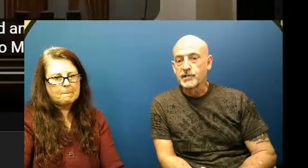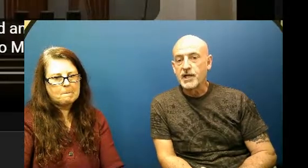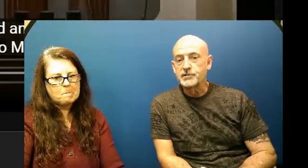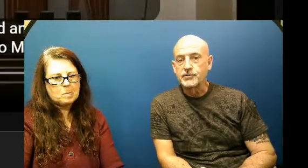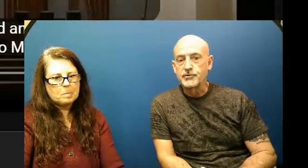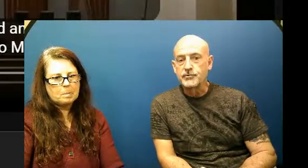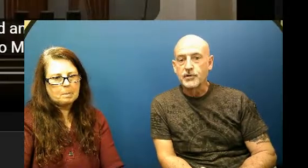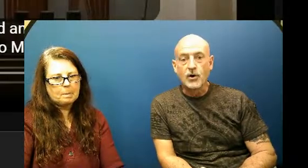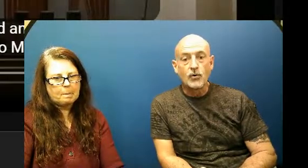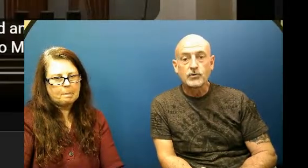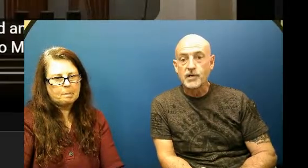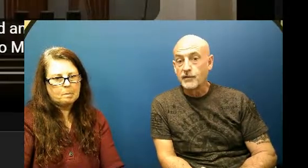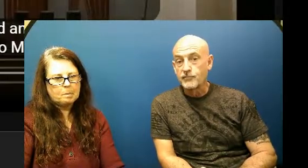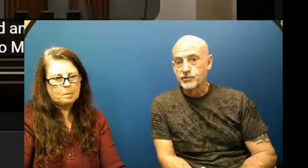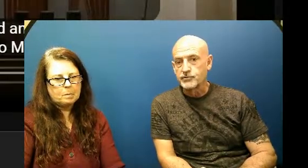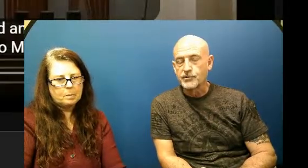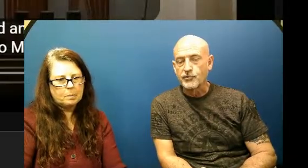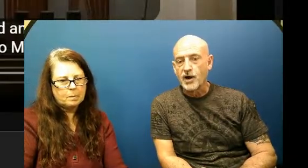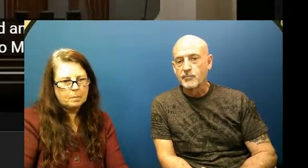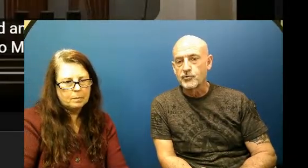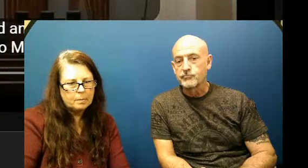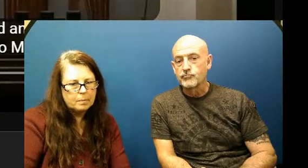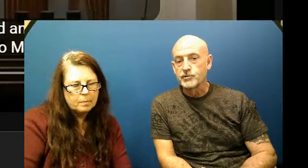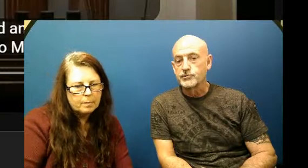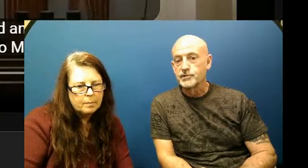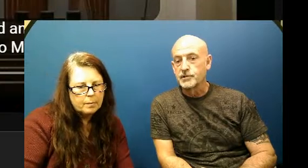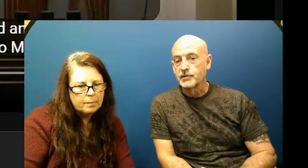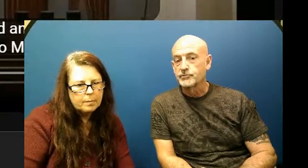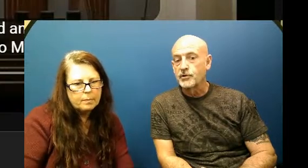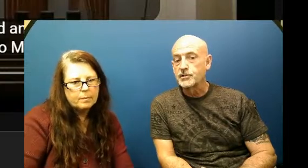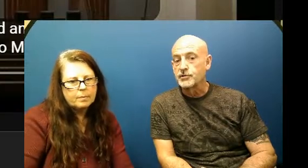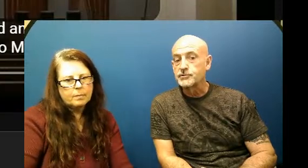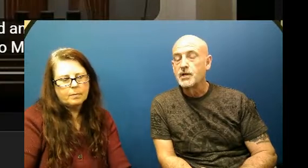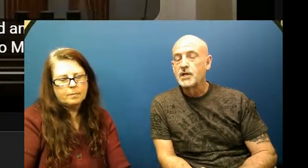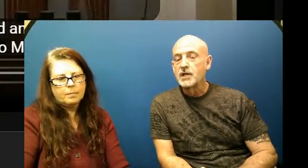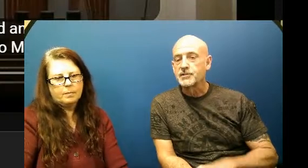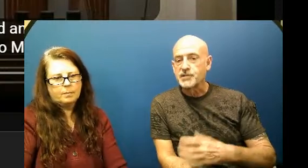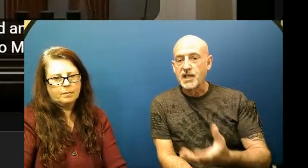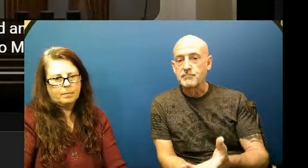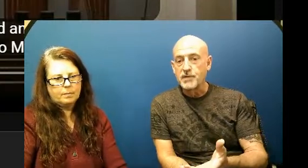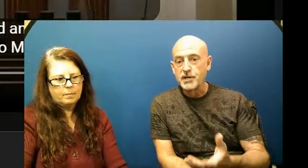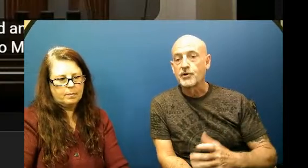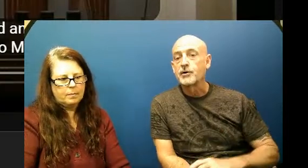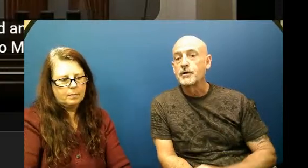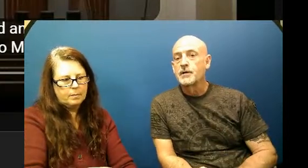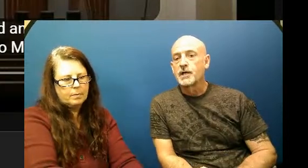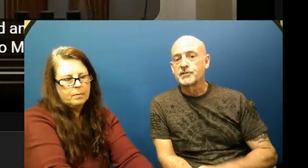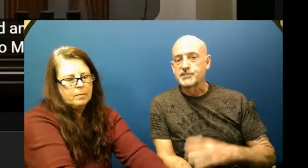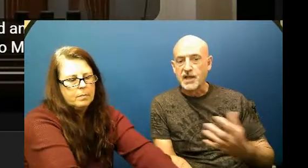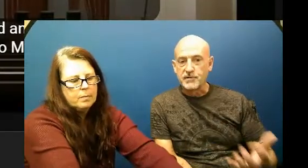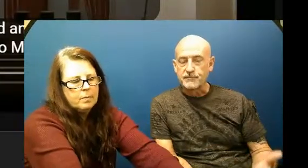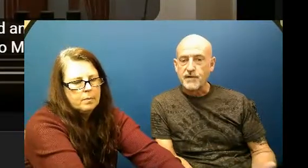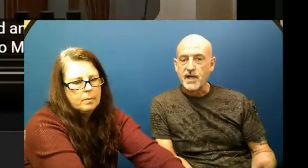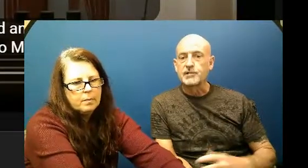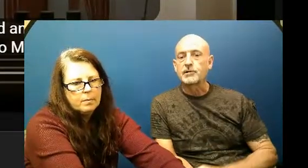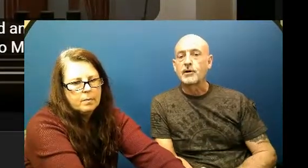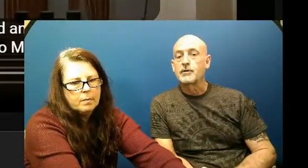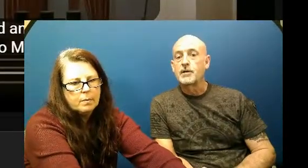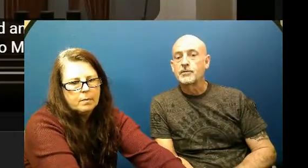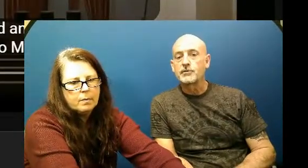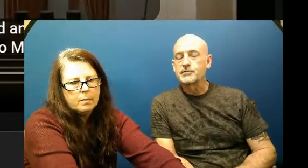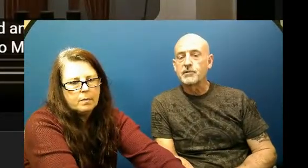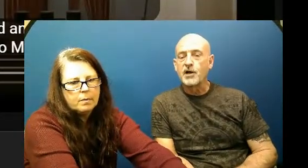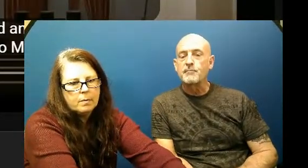rationally related to the goal of reducing crime, reducing illegal drug use. And the same here, and the same in family